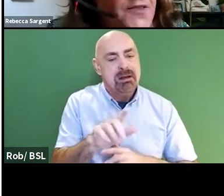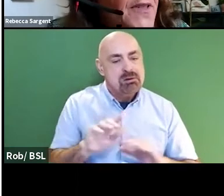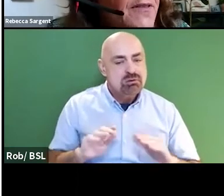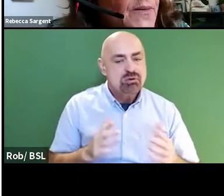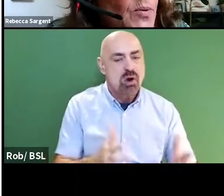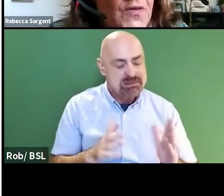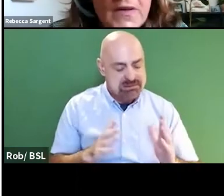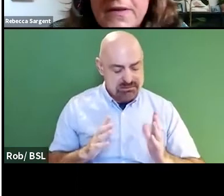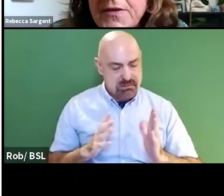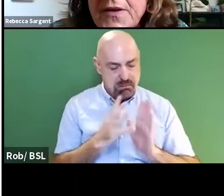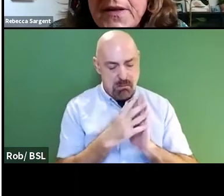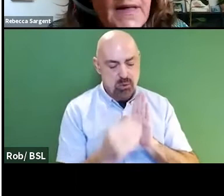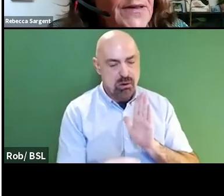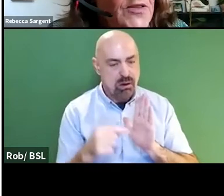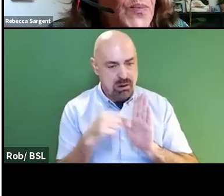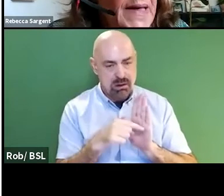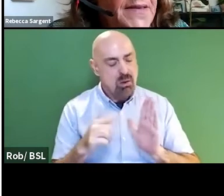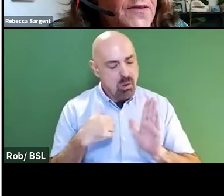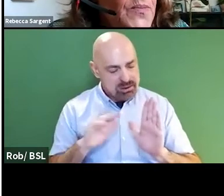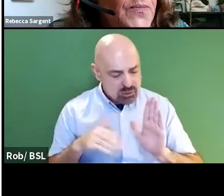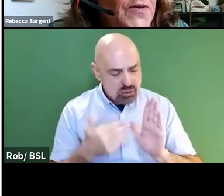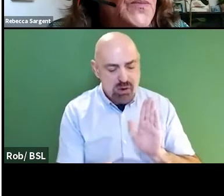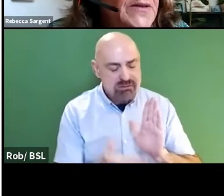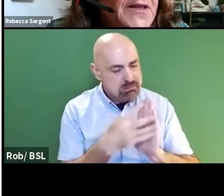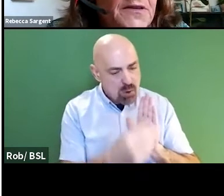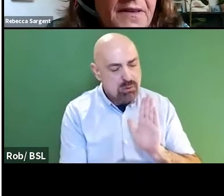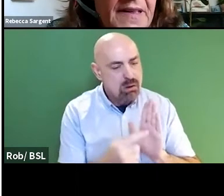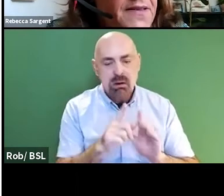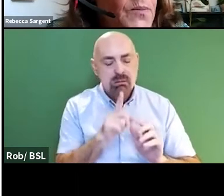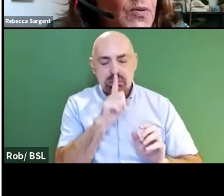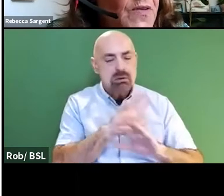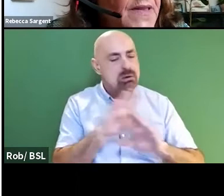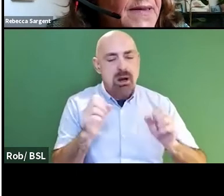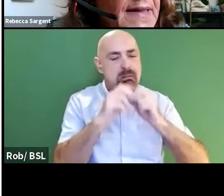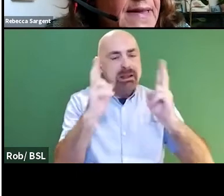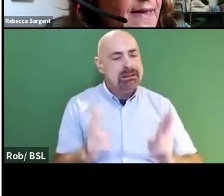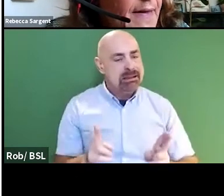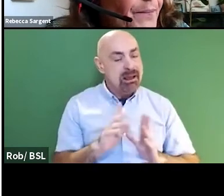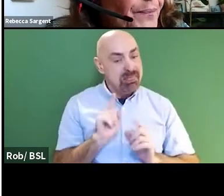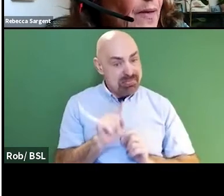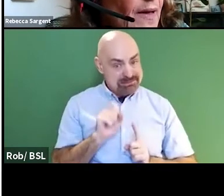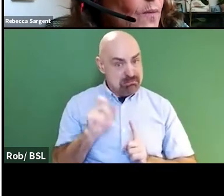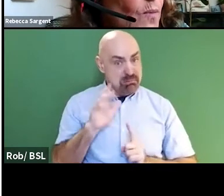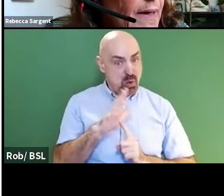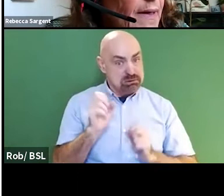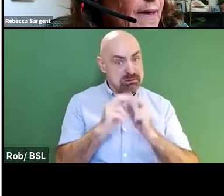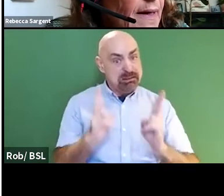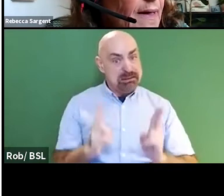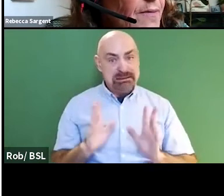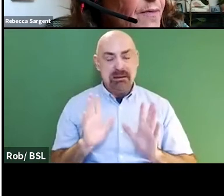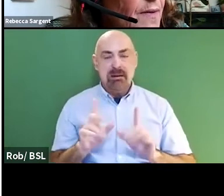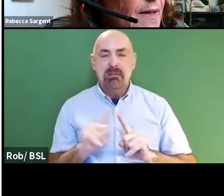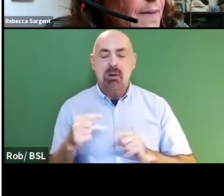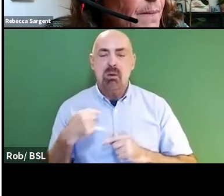I think that's really, really important, not a base, not a building, although that is important. We